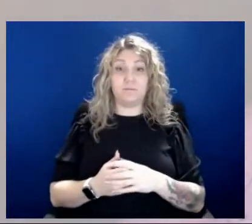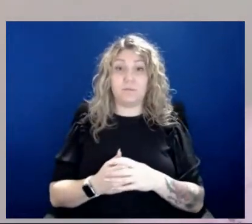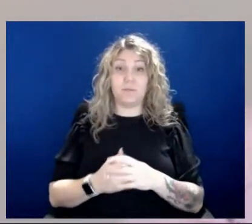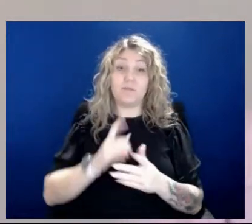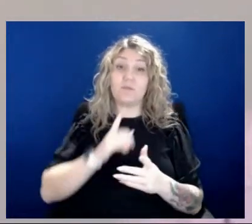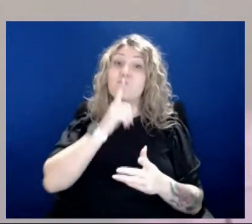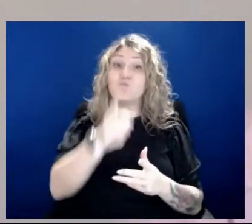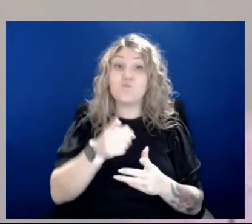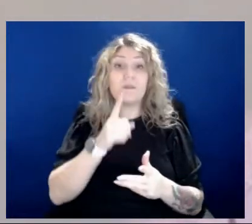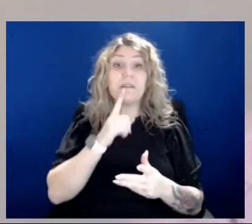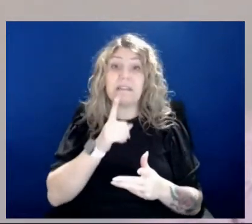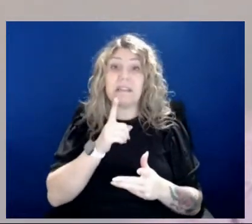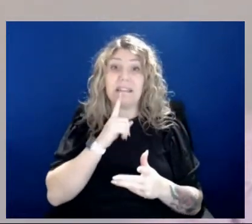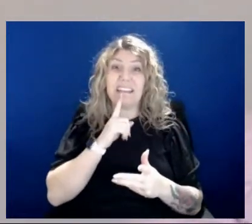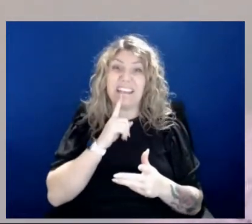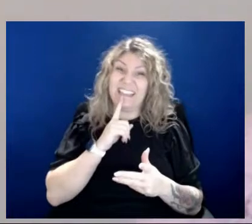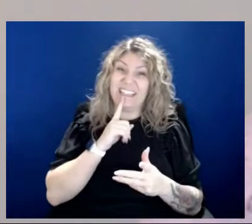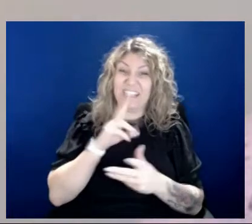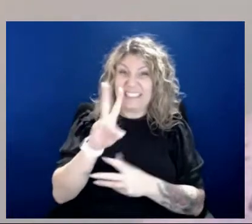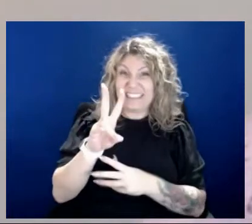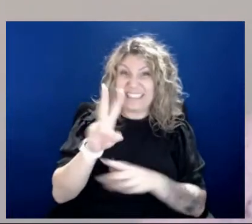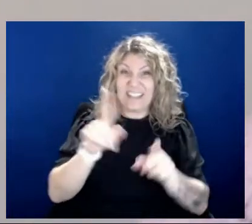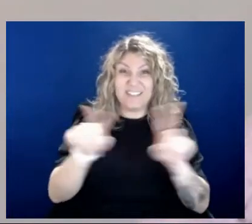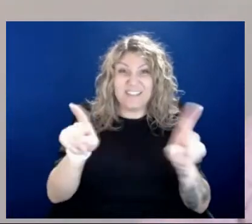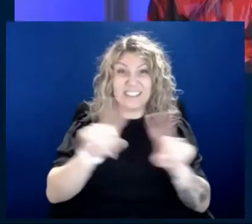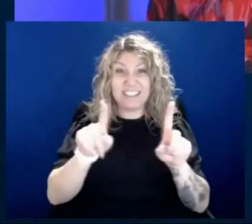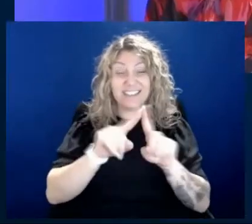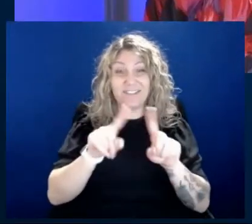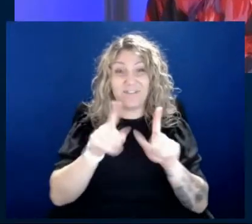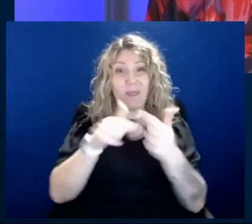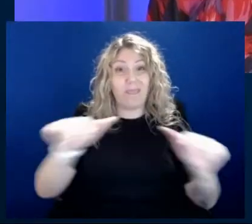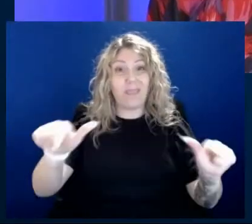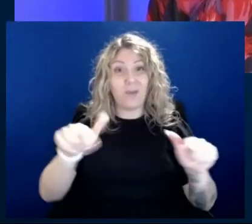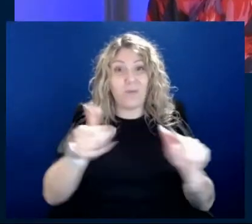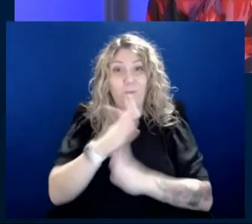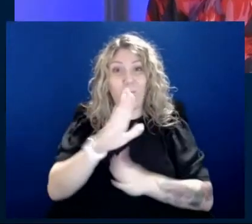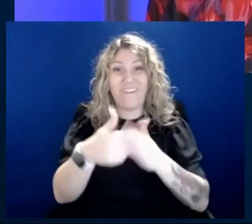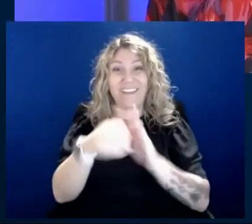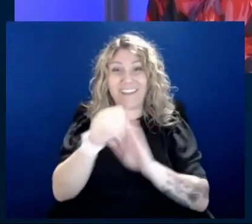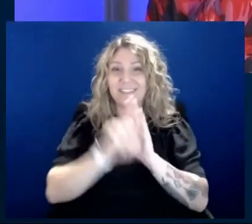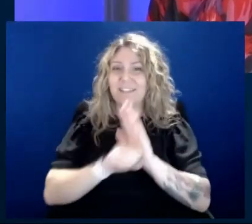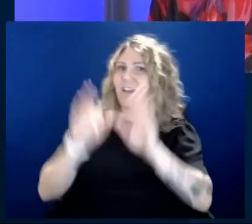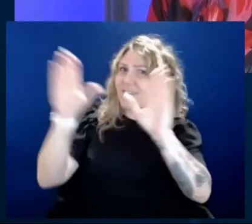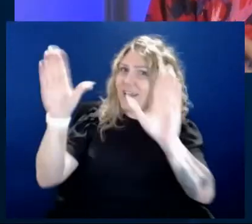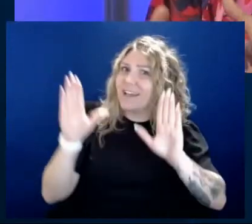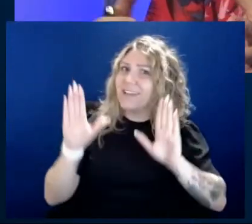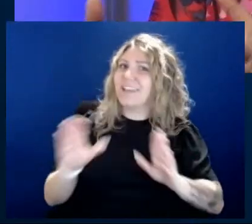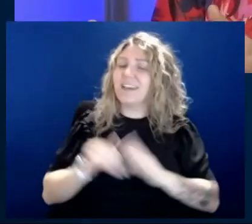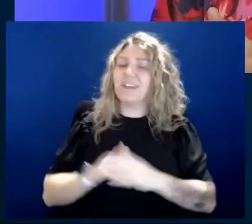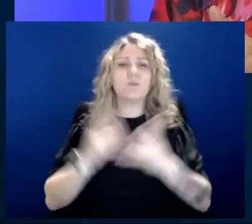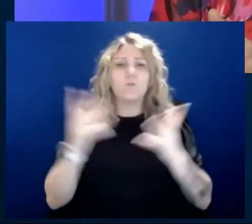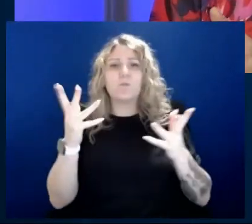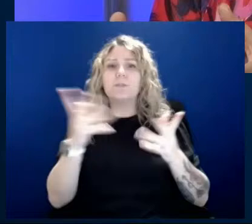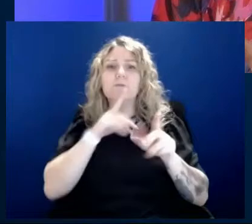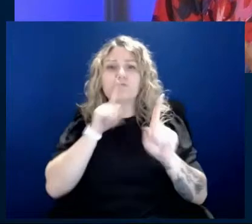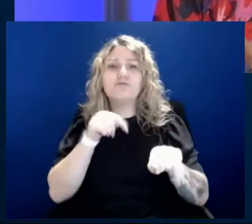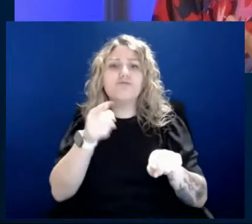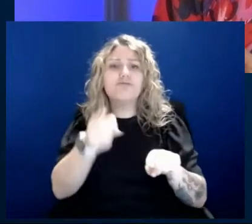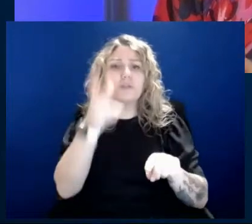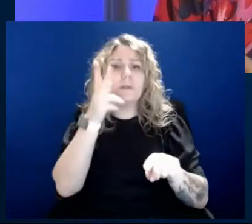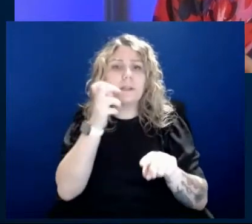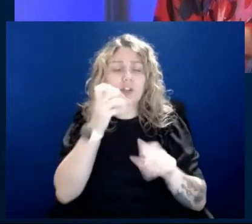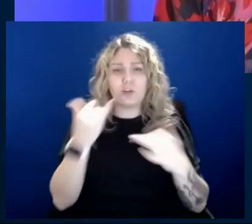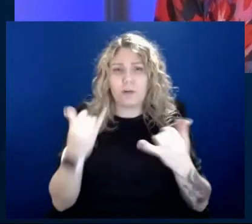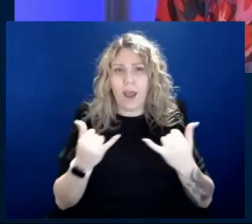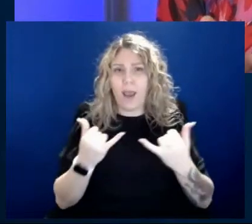7 different languages across the state. Fantastic. What has been the result that you've heard? I mean, from what you were hearing, a